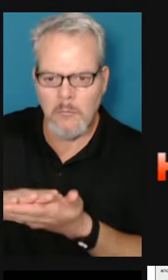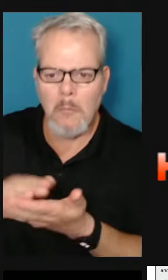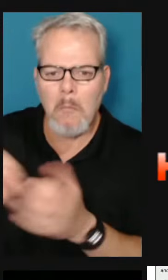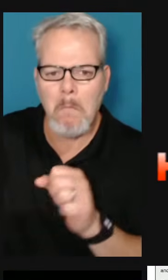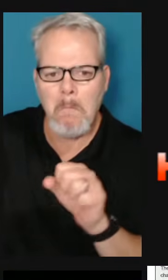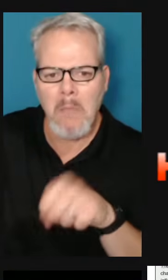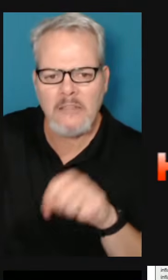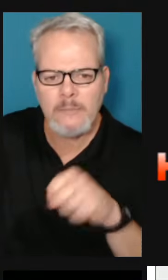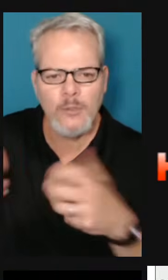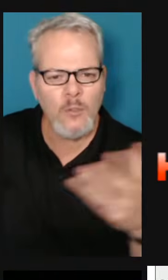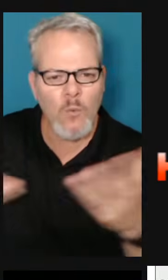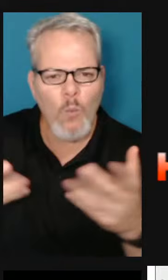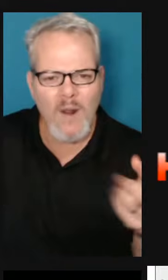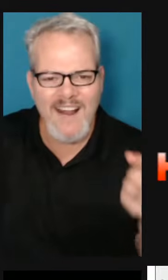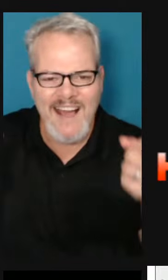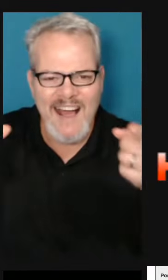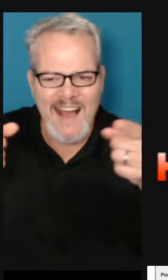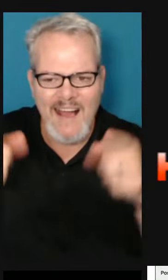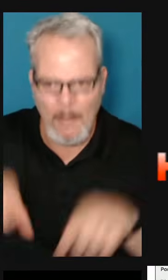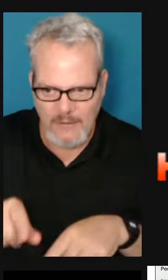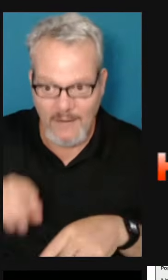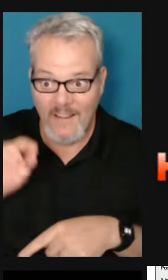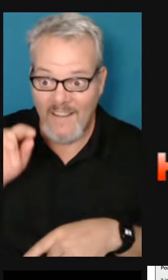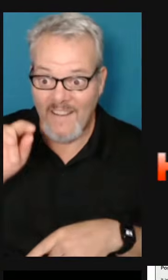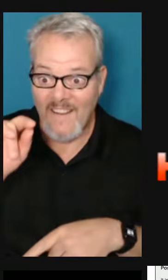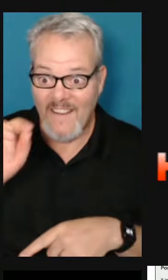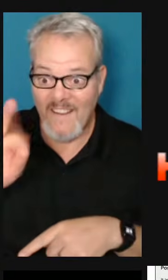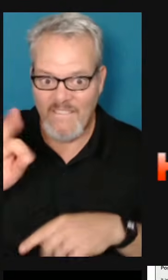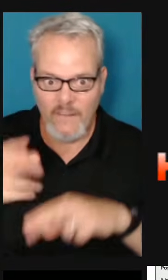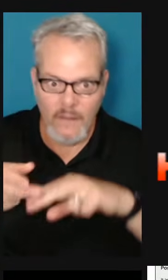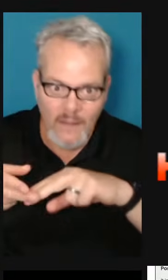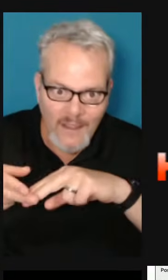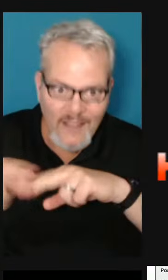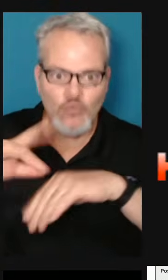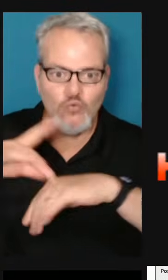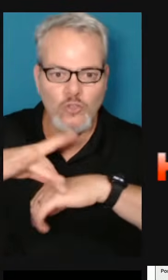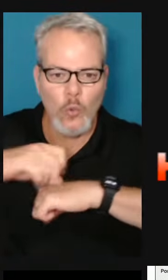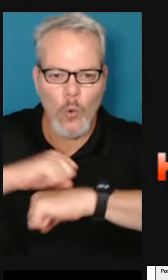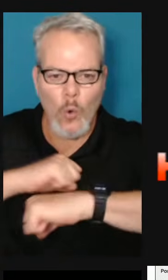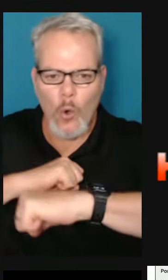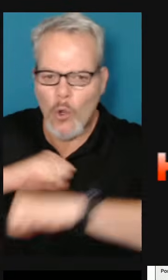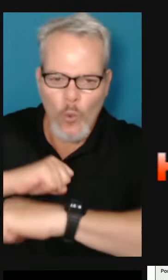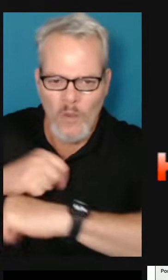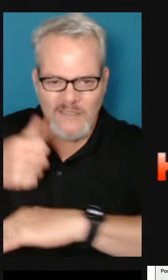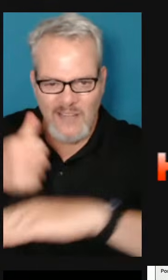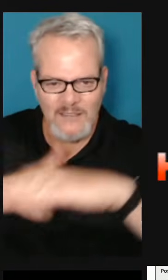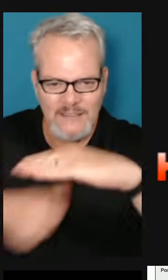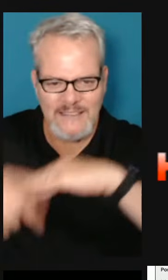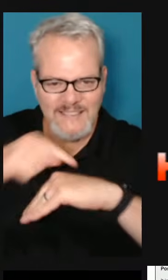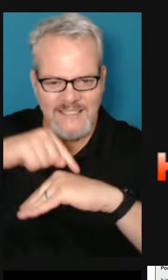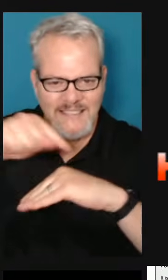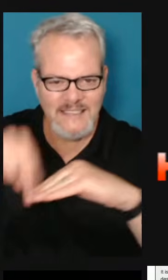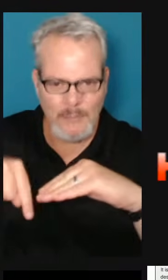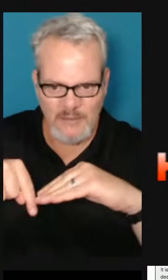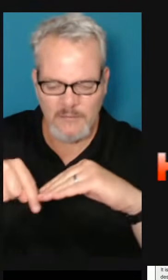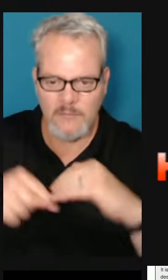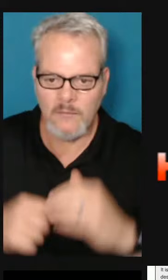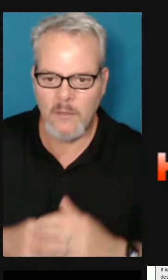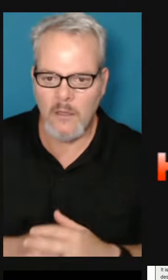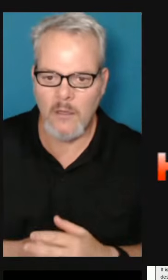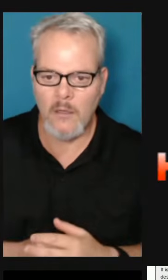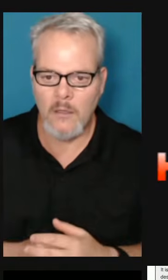happen given the increase of earthquakes underneath the summit that had not been seen before.